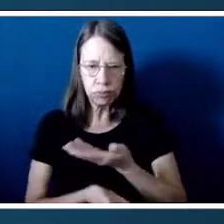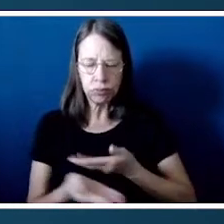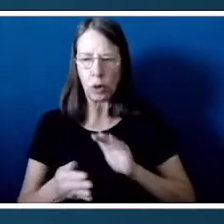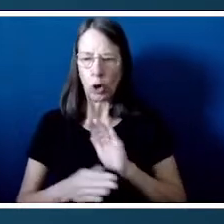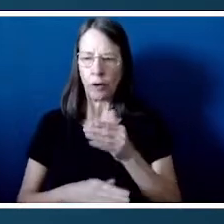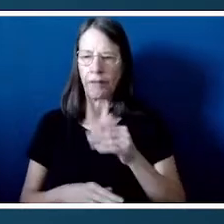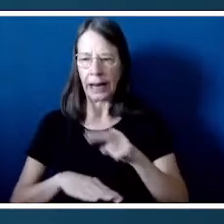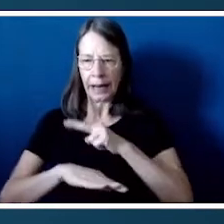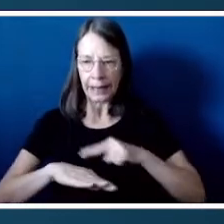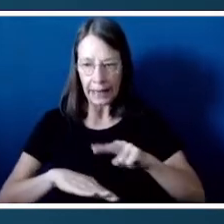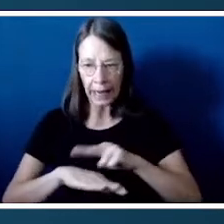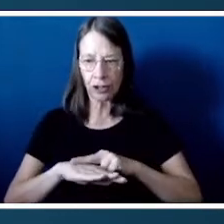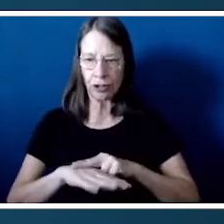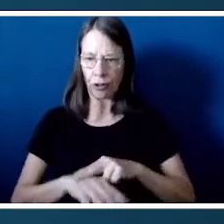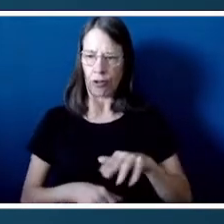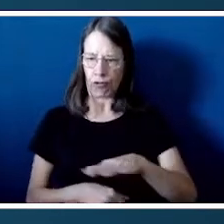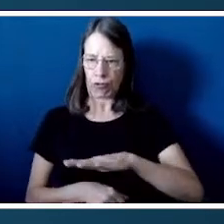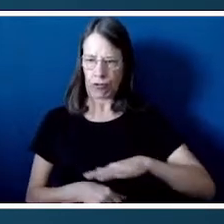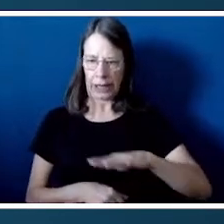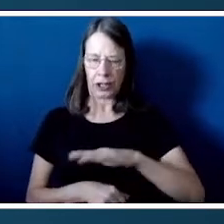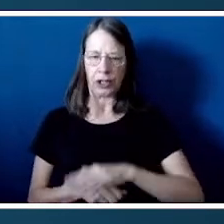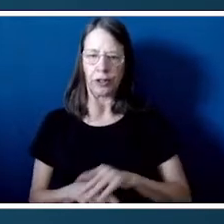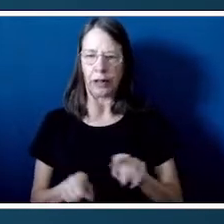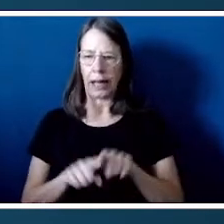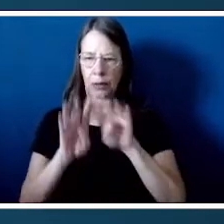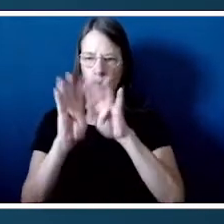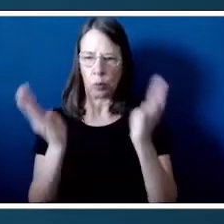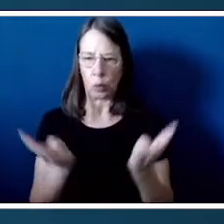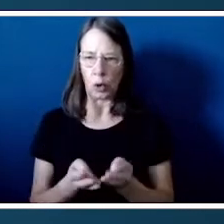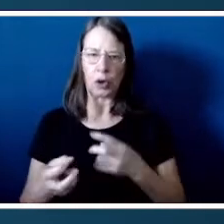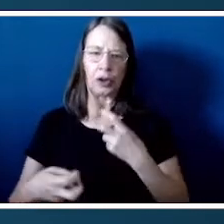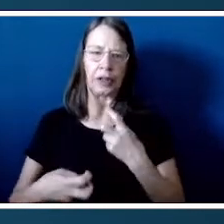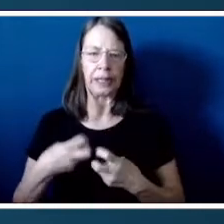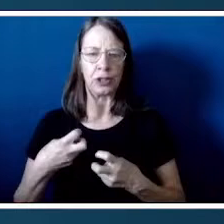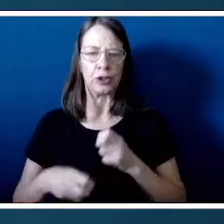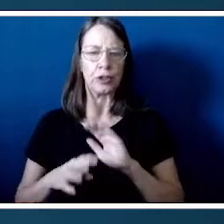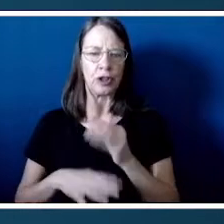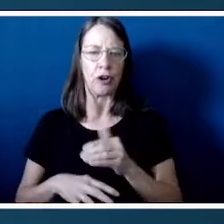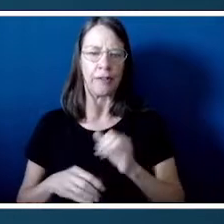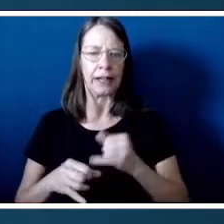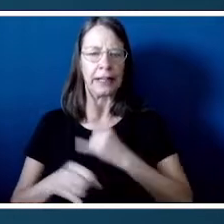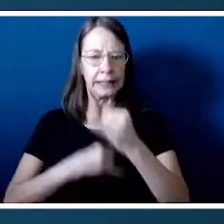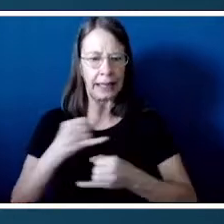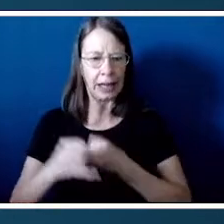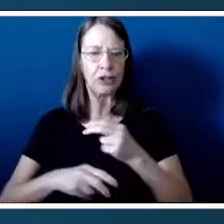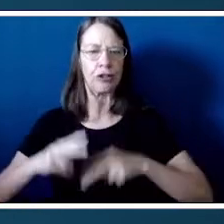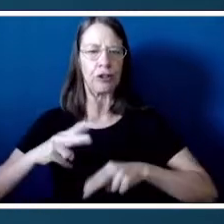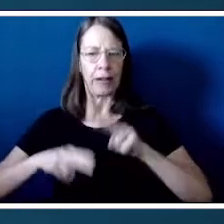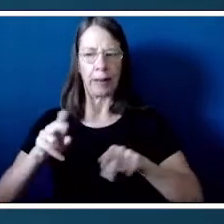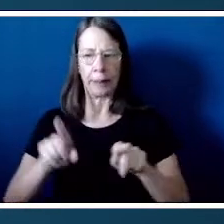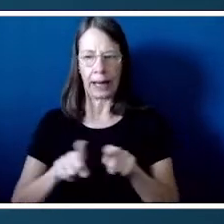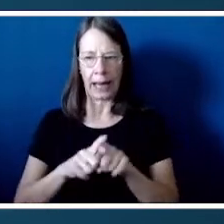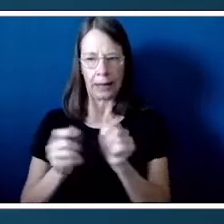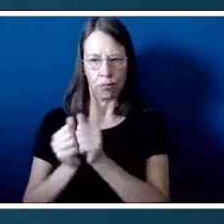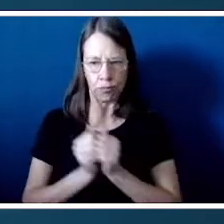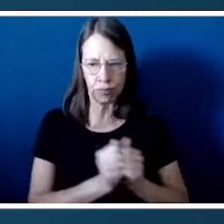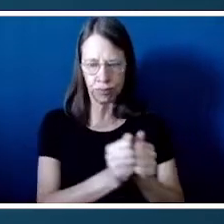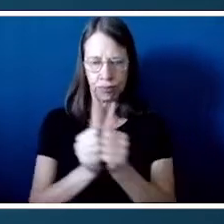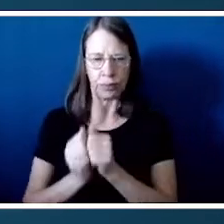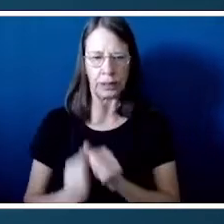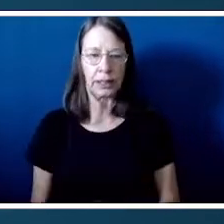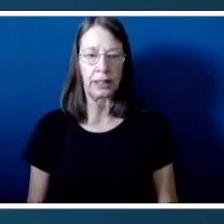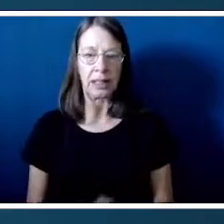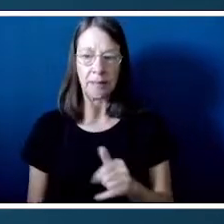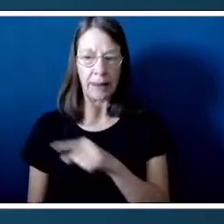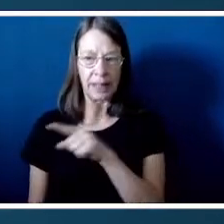regional, and global issues in international development and development cooperation. For those of you who may not be so